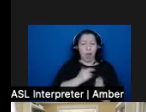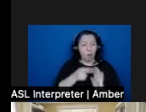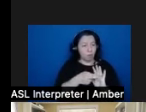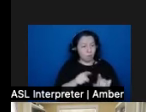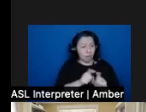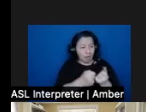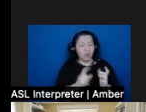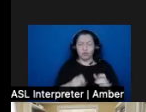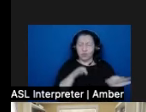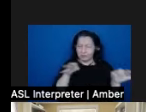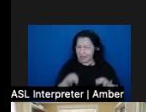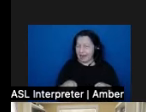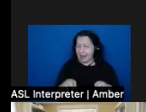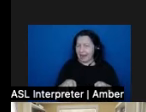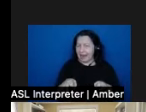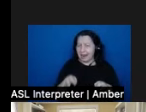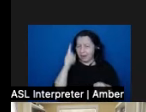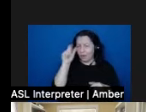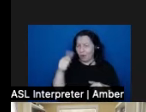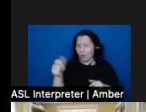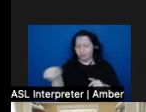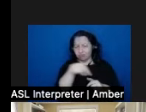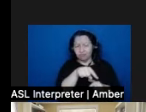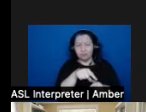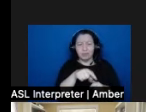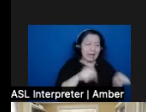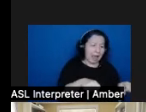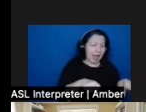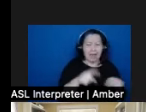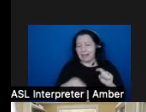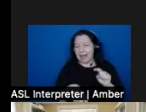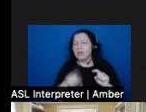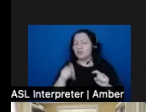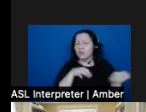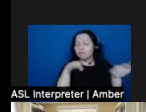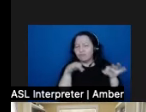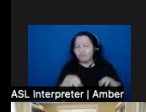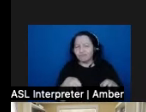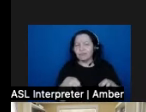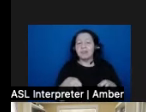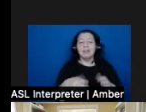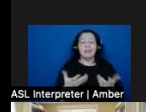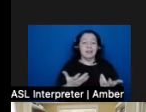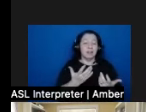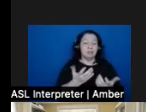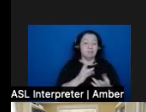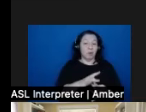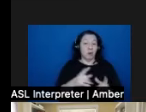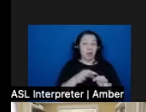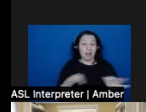advocate, like what we can or can't do. And so I think even again around the language that we use,